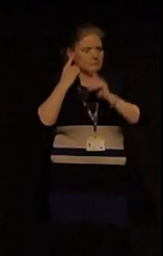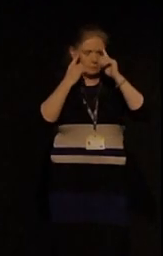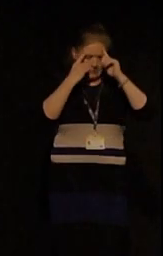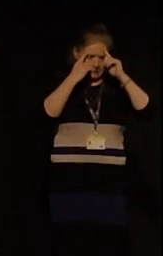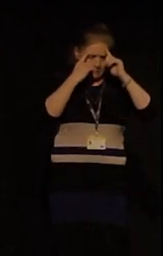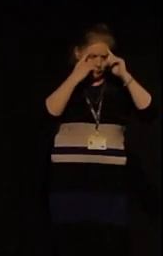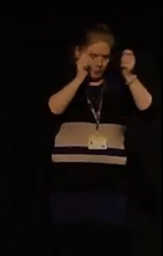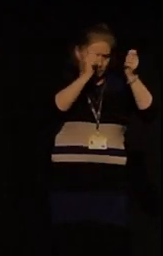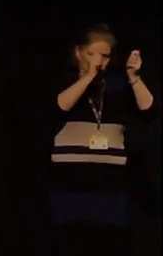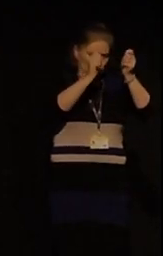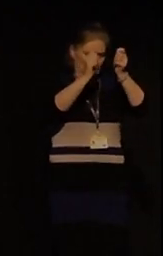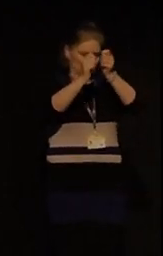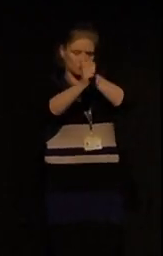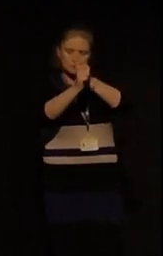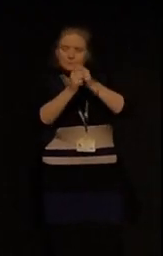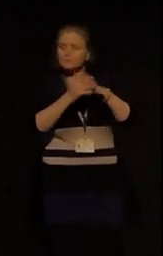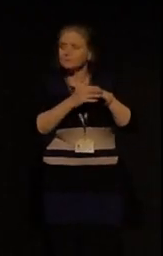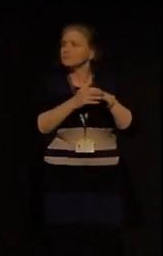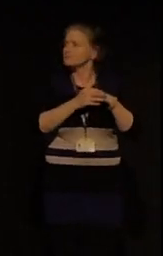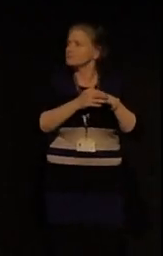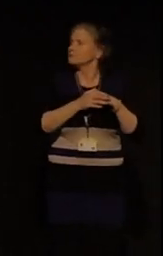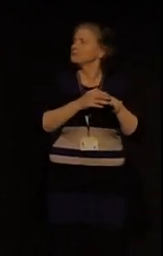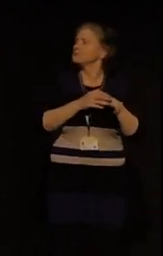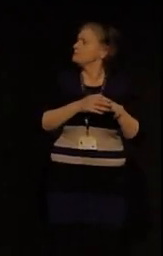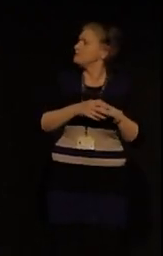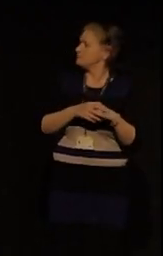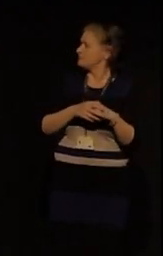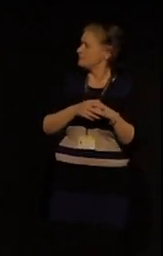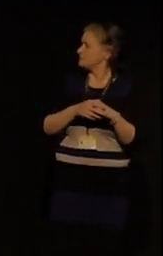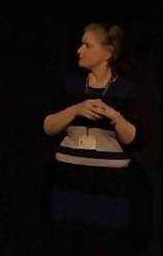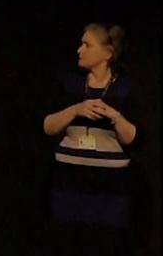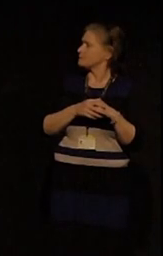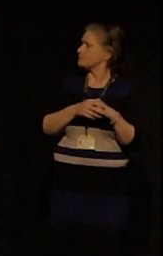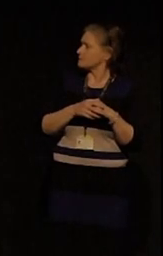an ototoxic drug, could be due to noise-induced hearing loss or whatever.